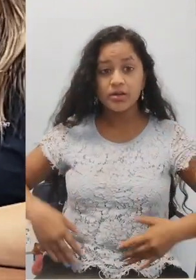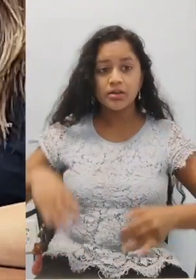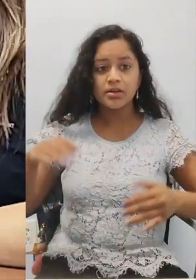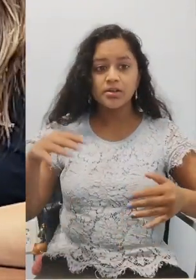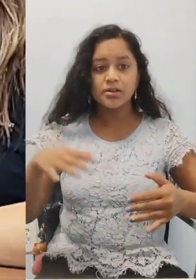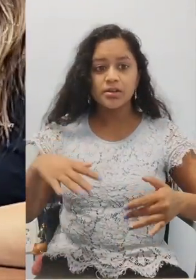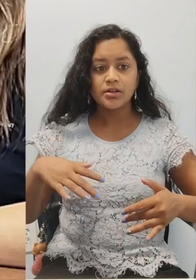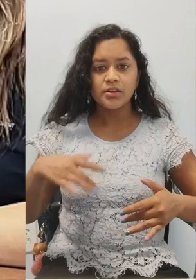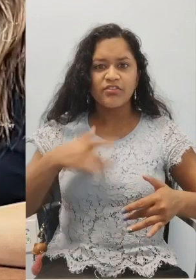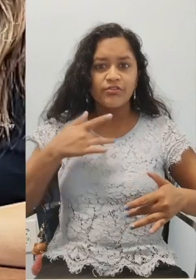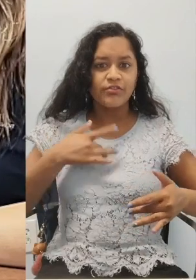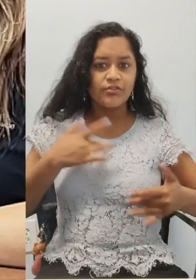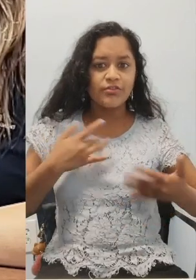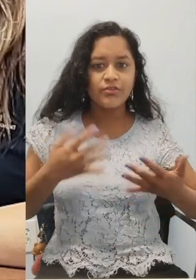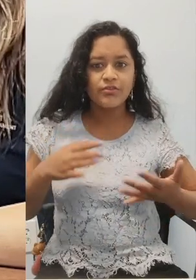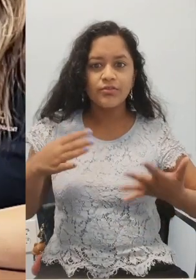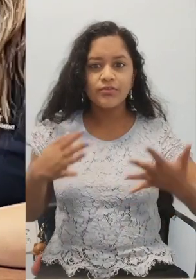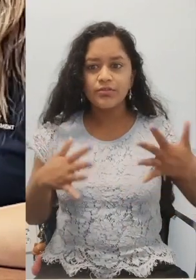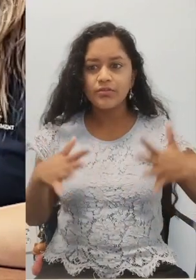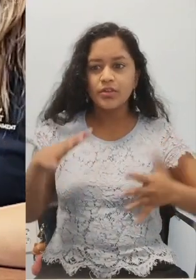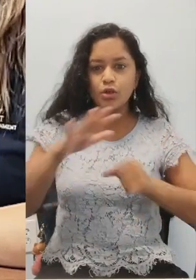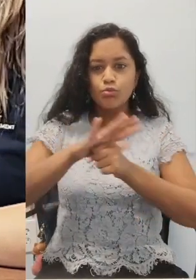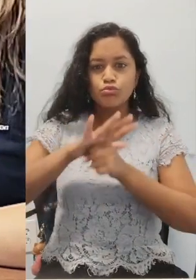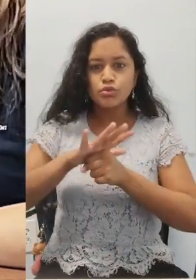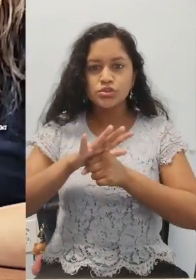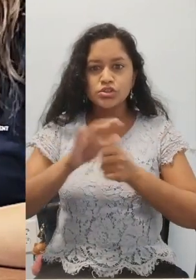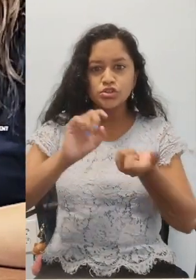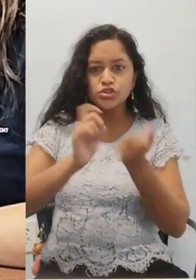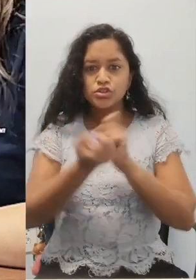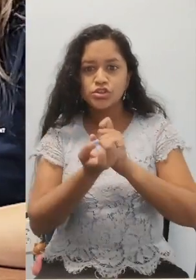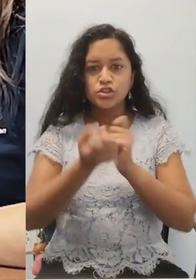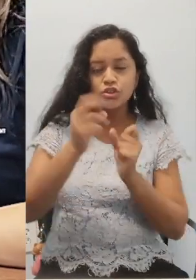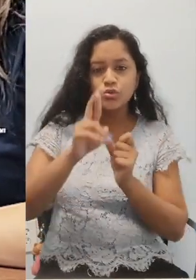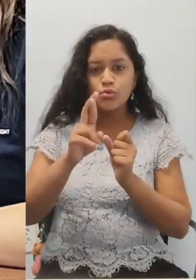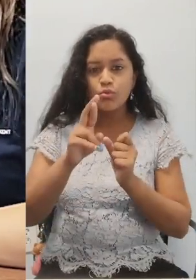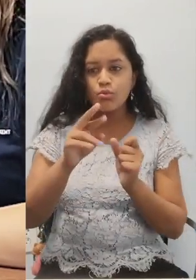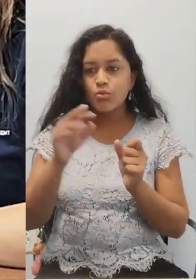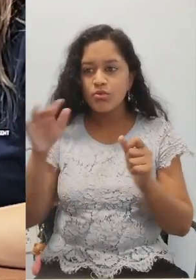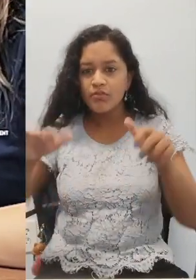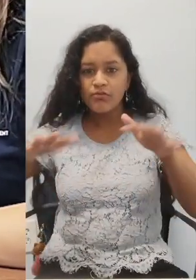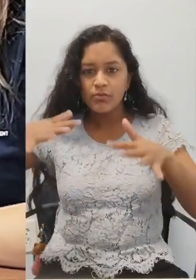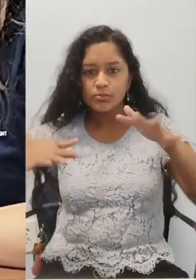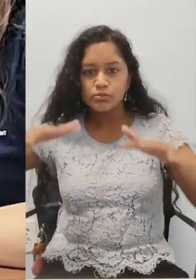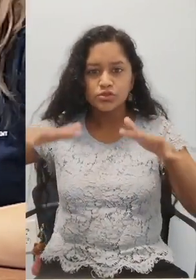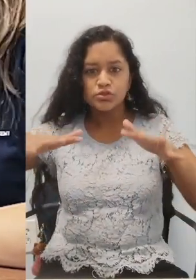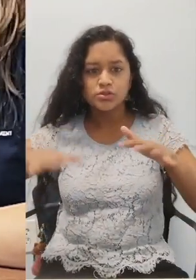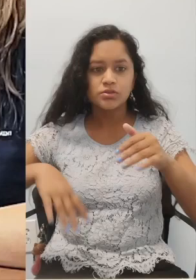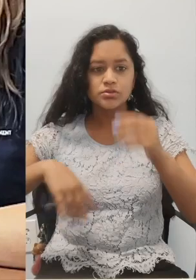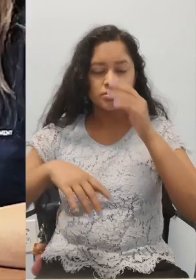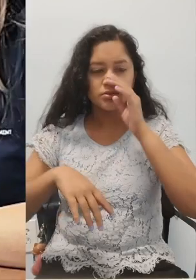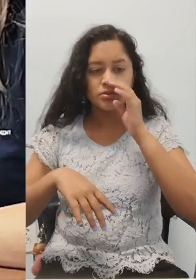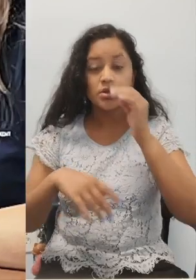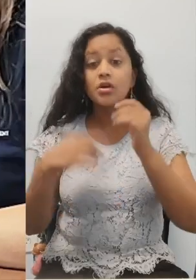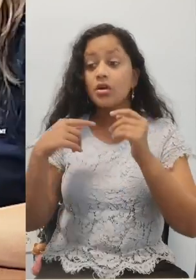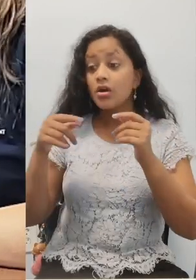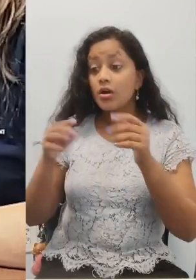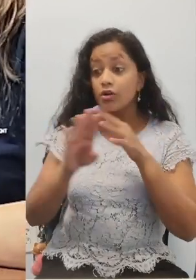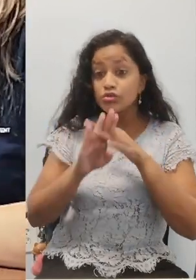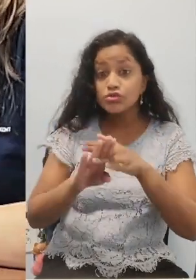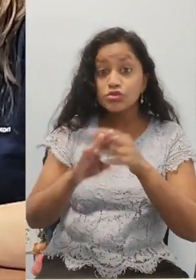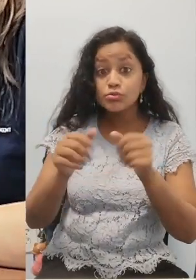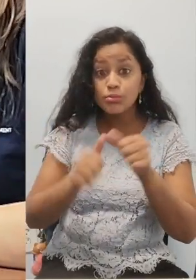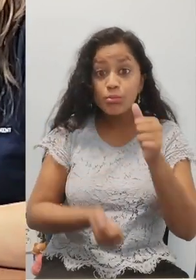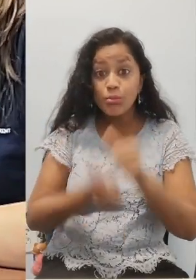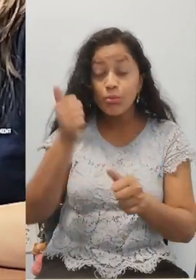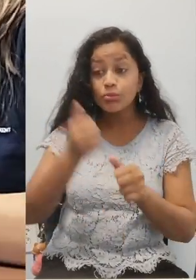a lateral line alongside their body, which is a sensor for pressure changes in the water, and that's how they detect their prey. Because